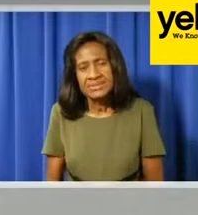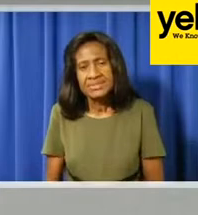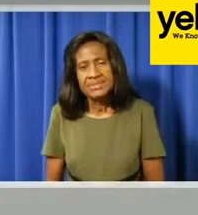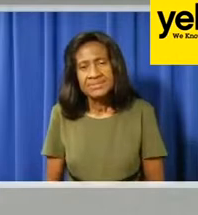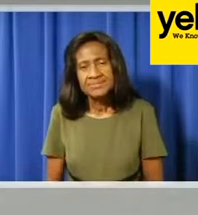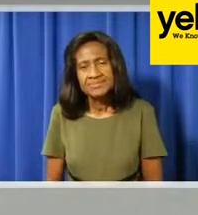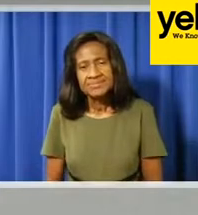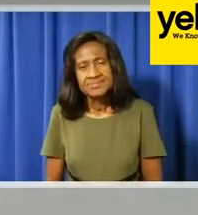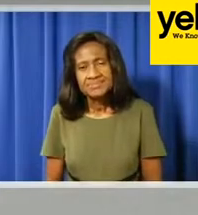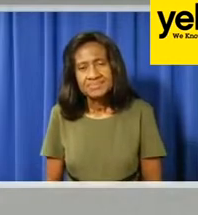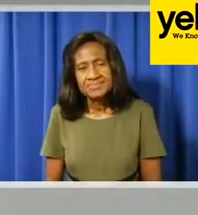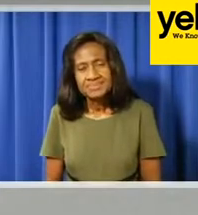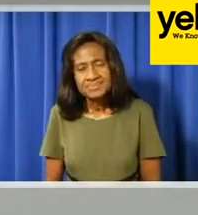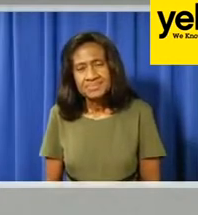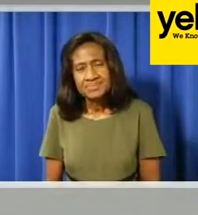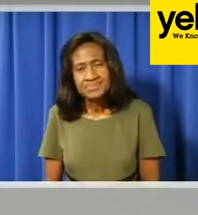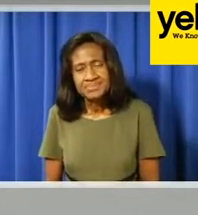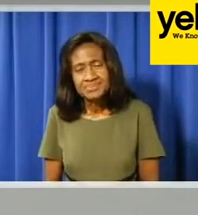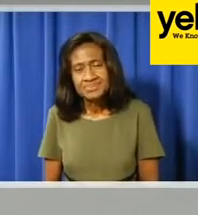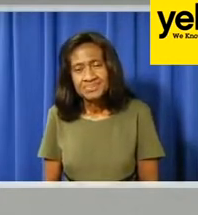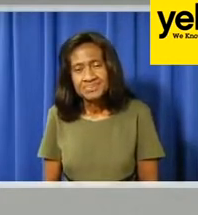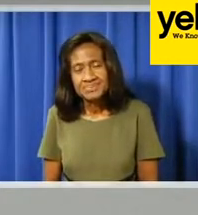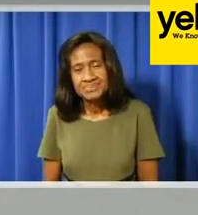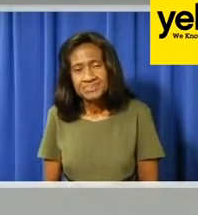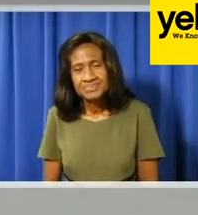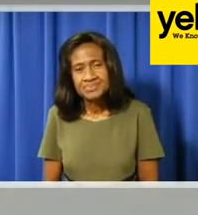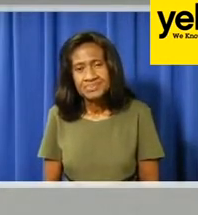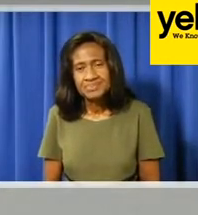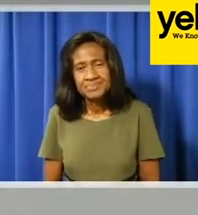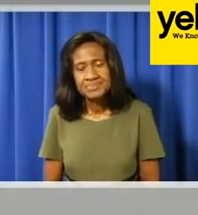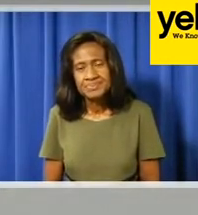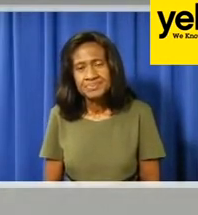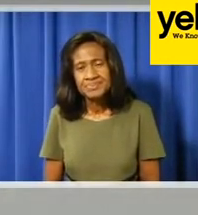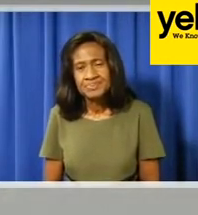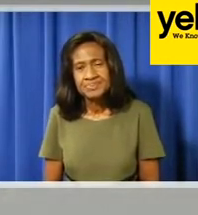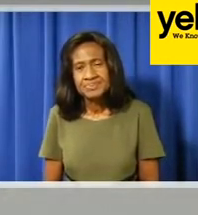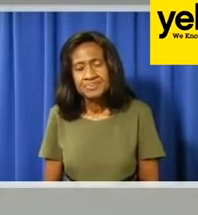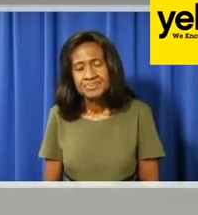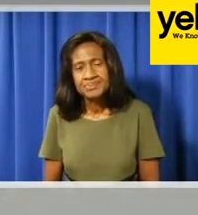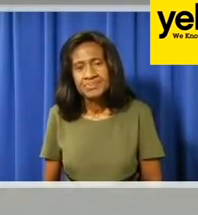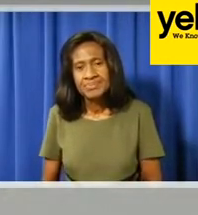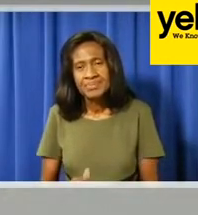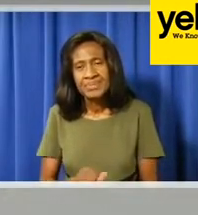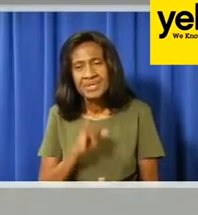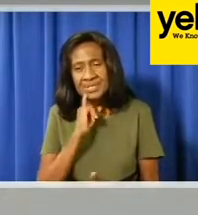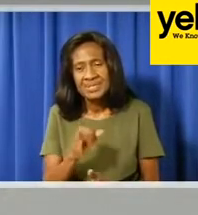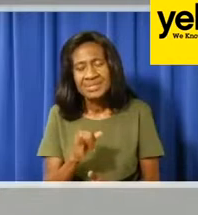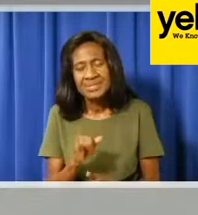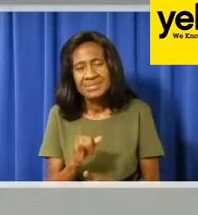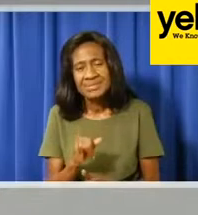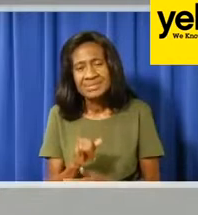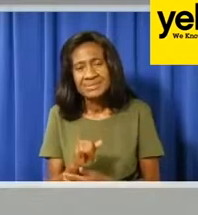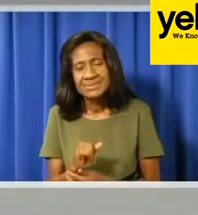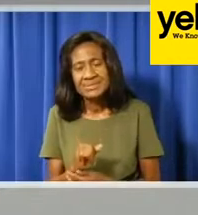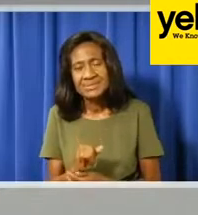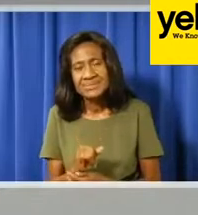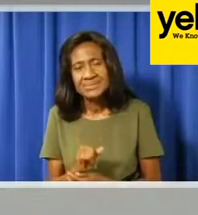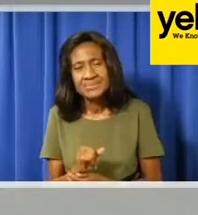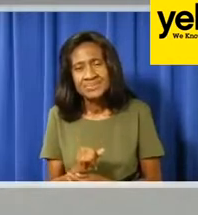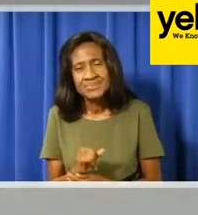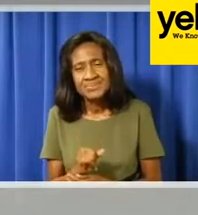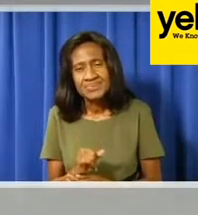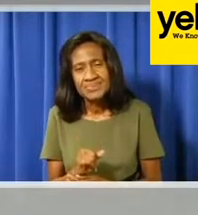address by making that sort of decision. But that is along the same lines as, you know, are